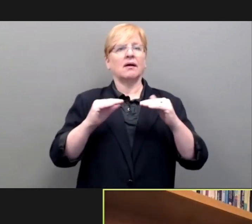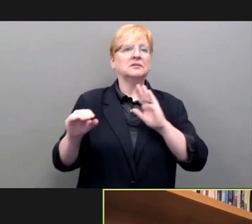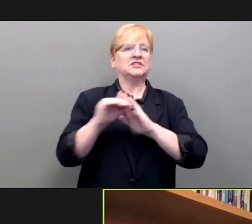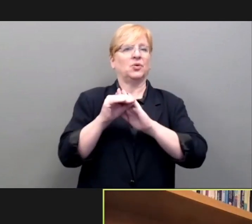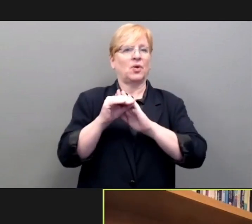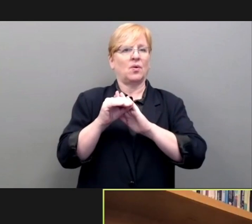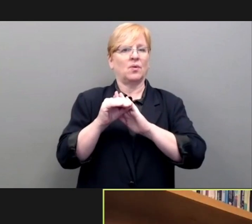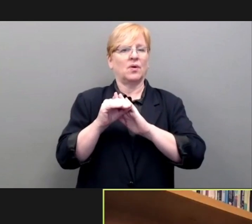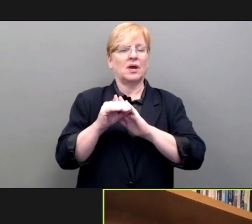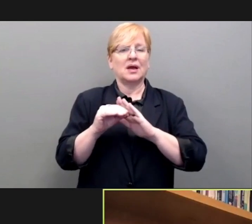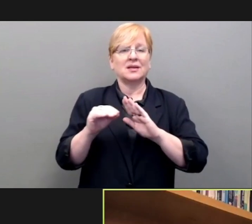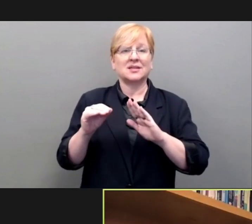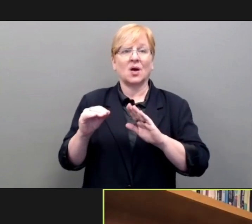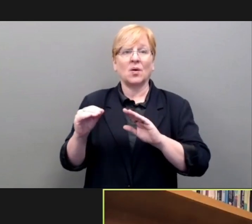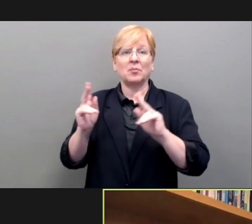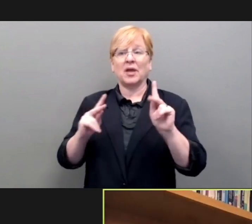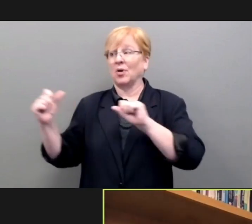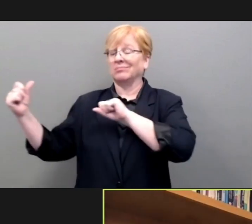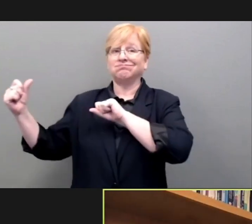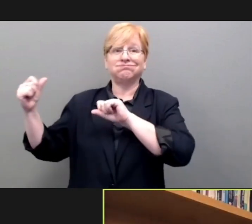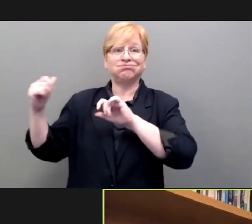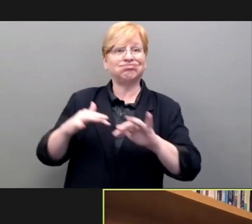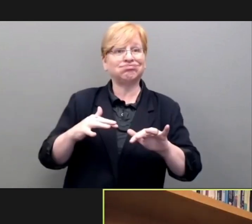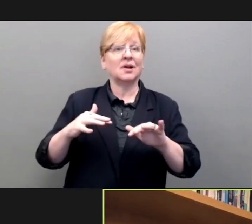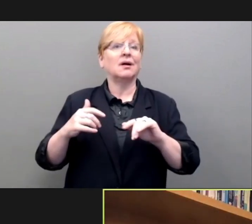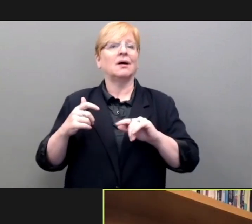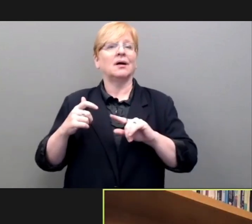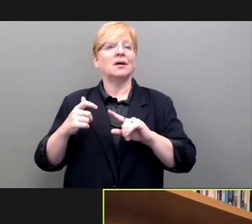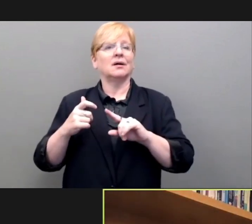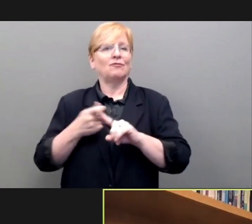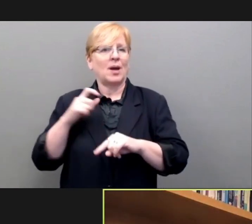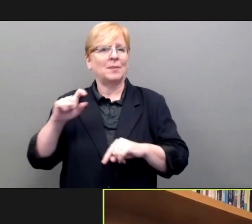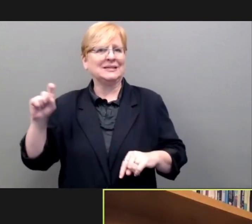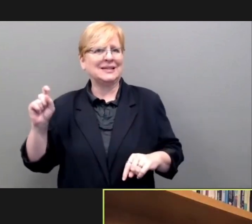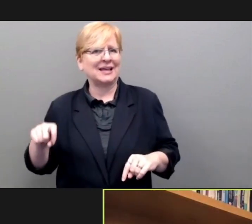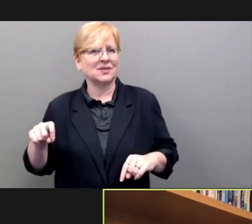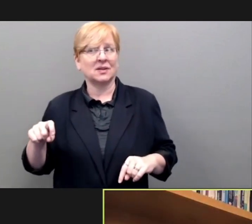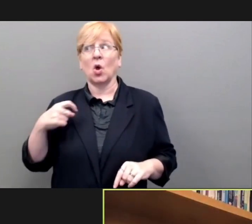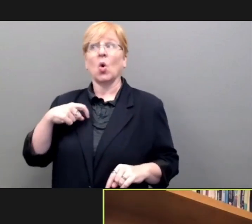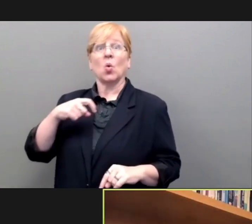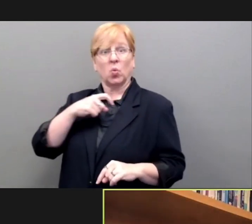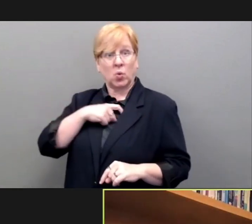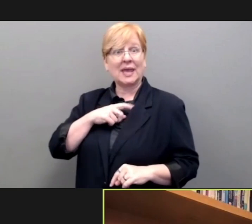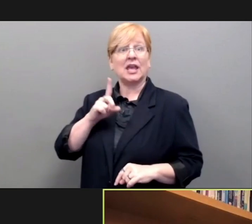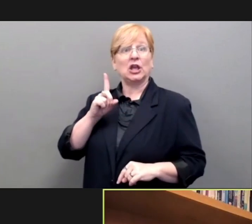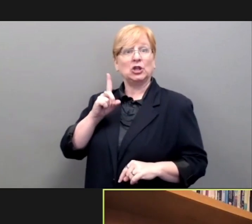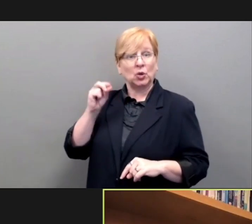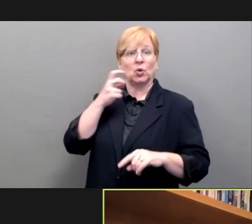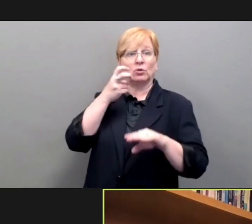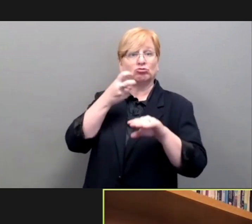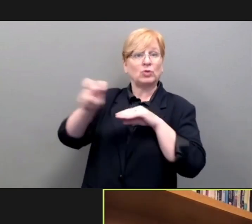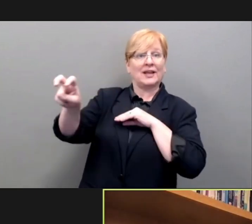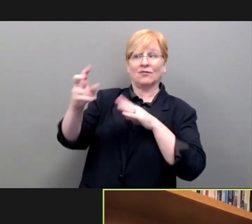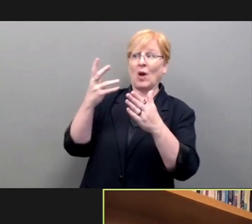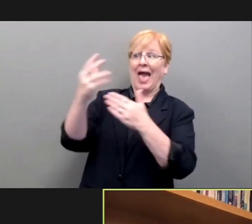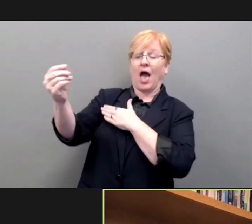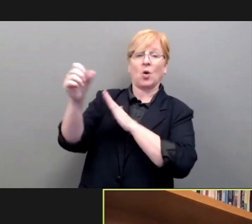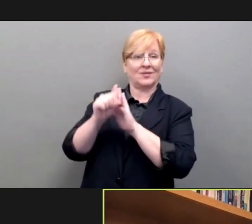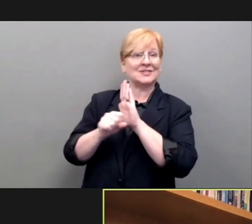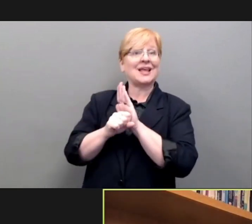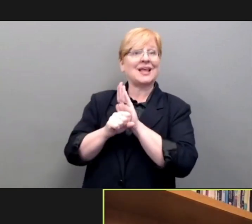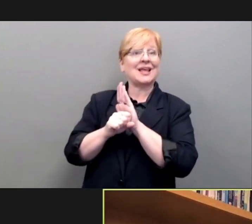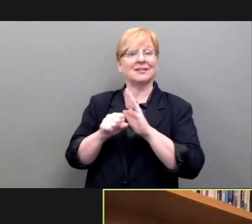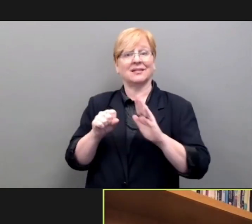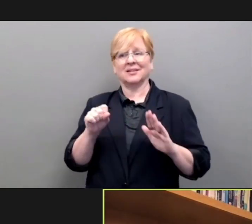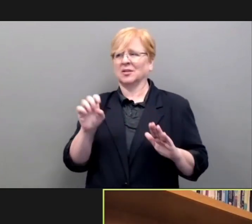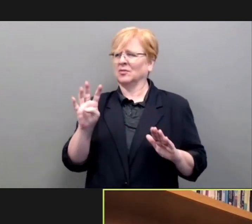example. We know we send a lot of people transfer out of state. We transferred, I think, 55 people out of state, also, or 45 people out